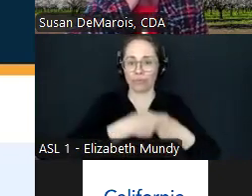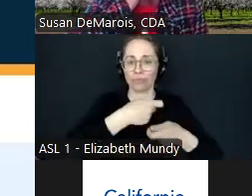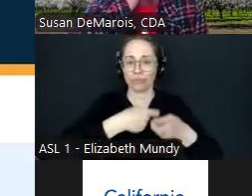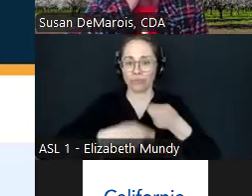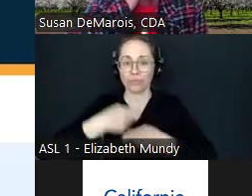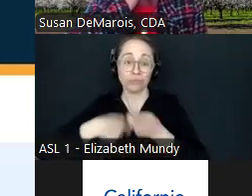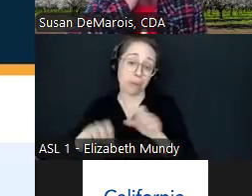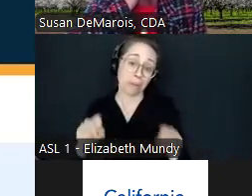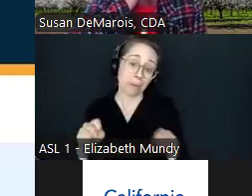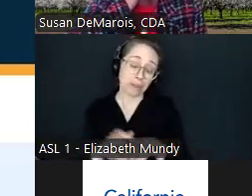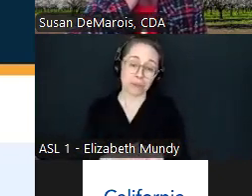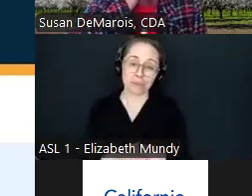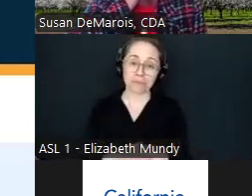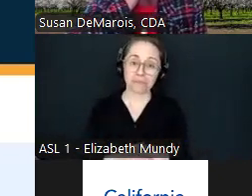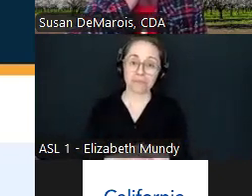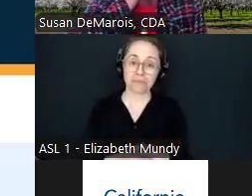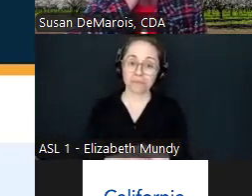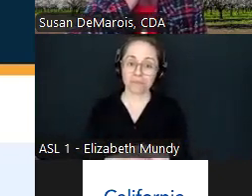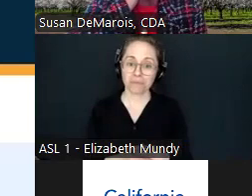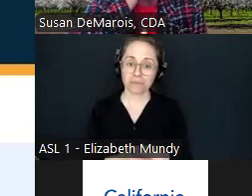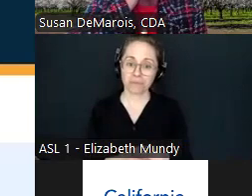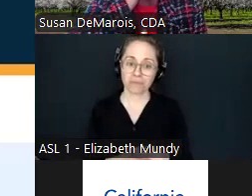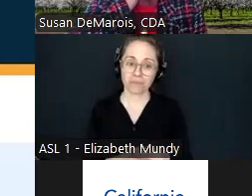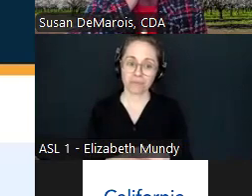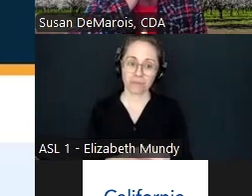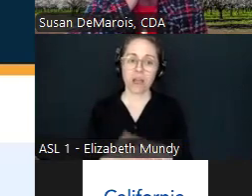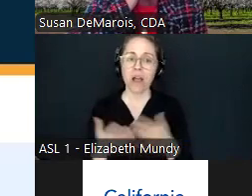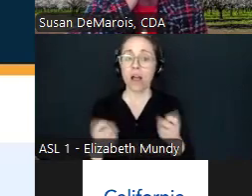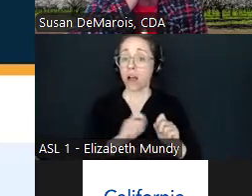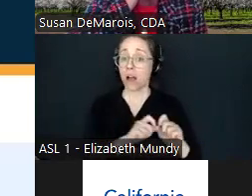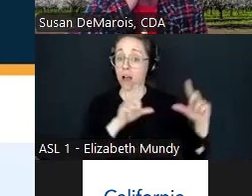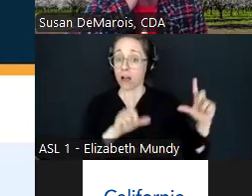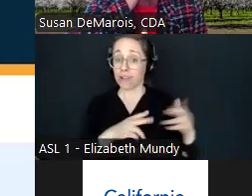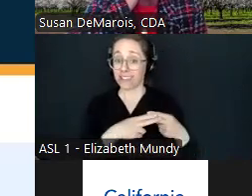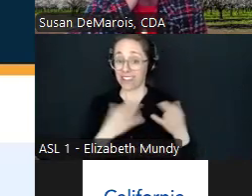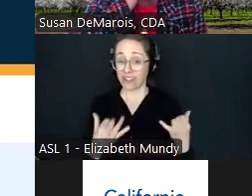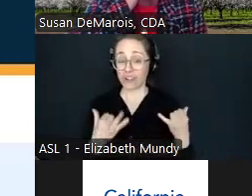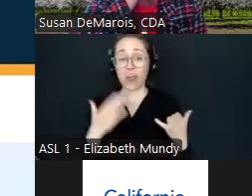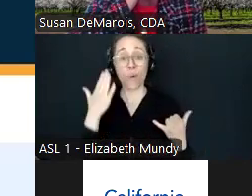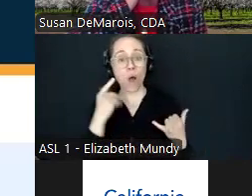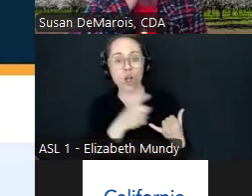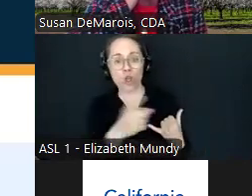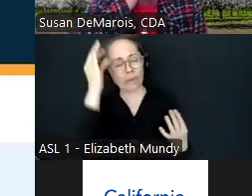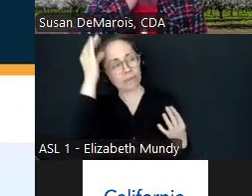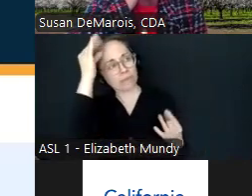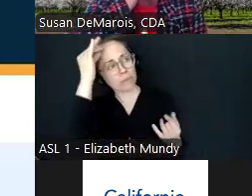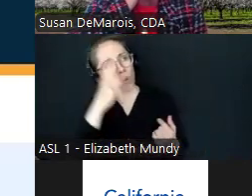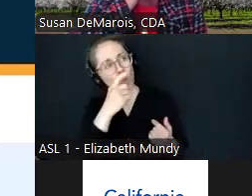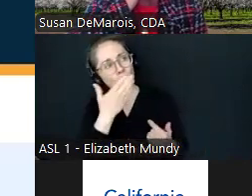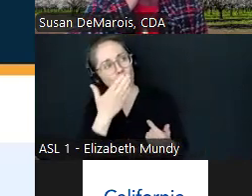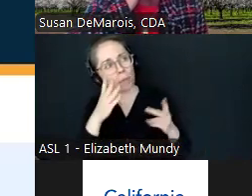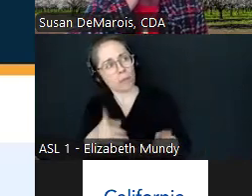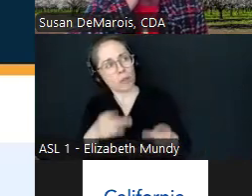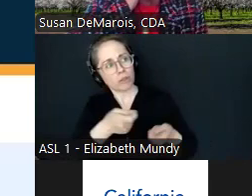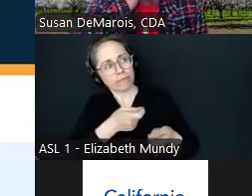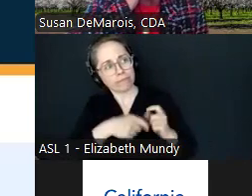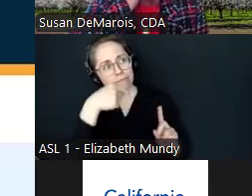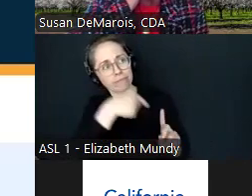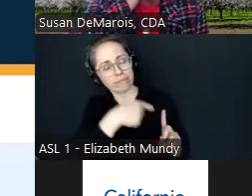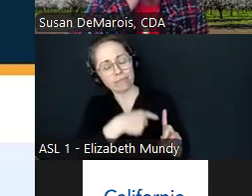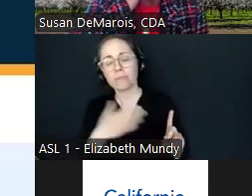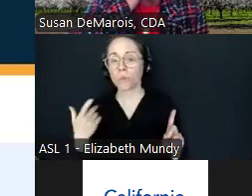do it following today's meeting. We wanted to share the slide today to give you some time to be thinking through this.